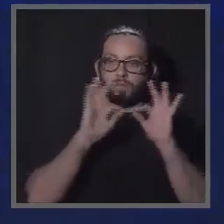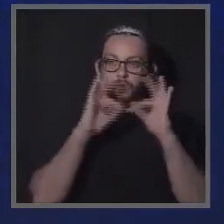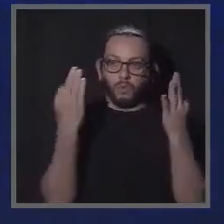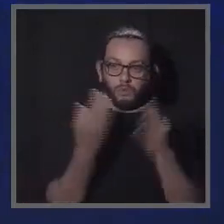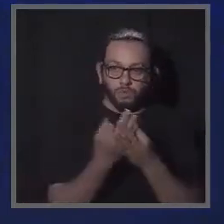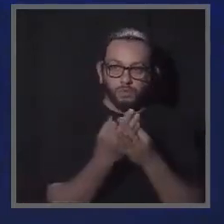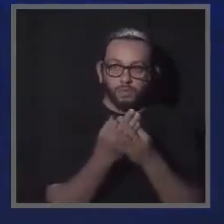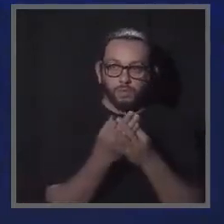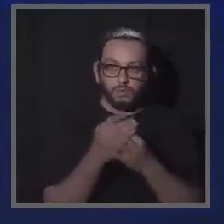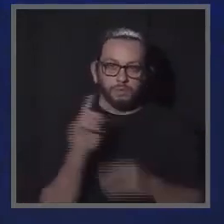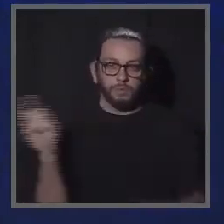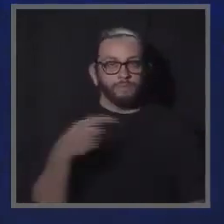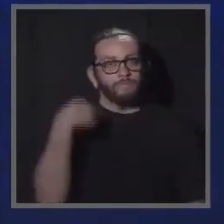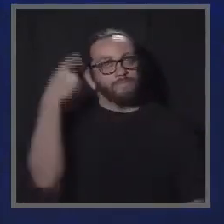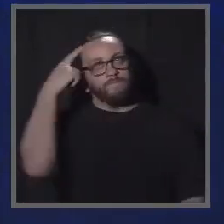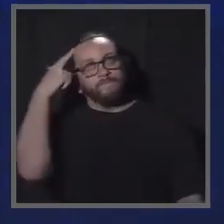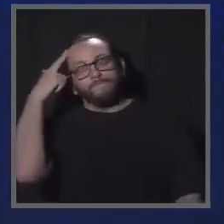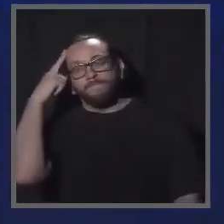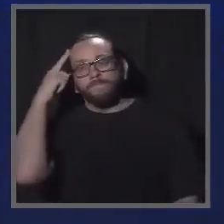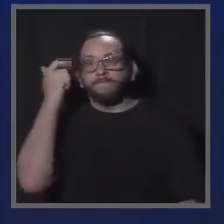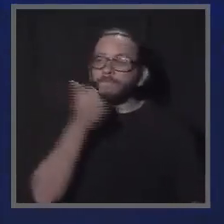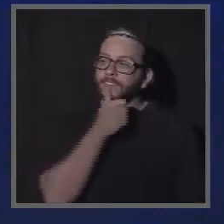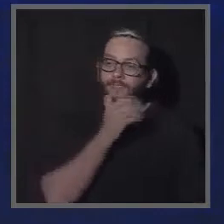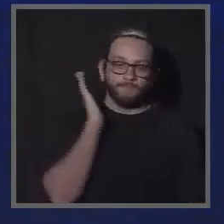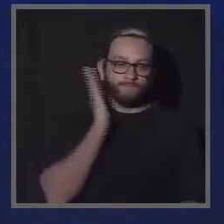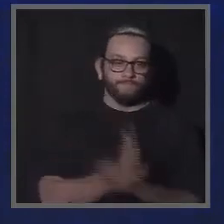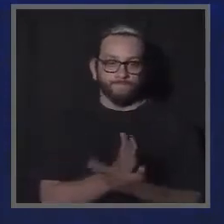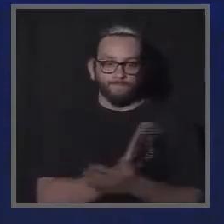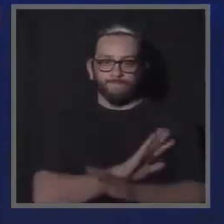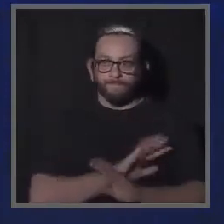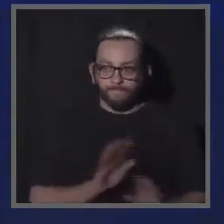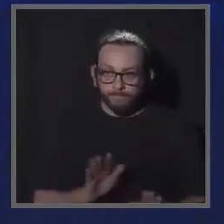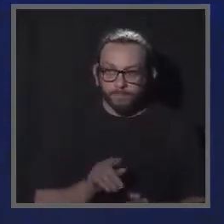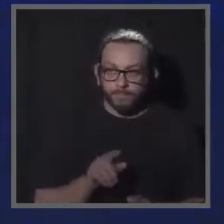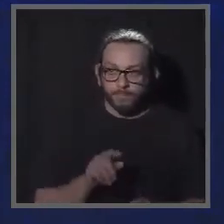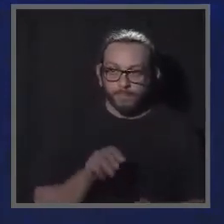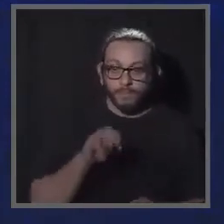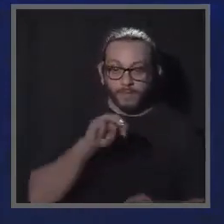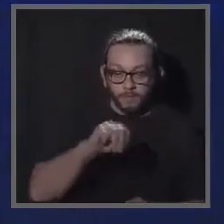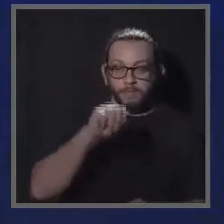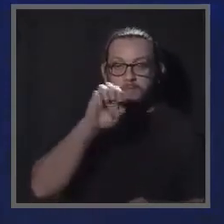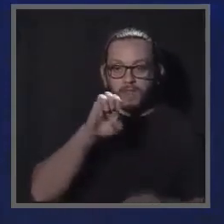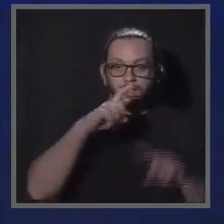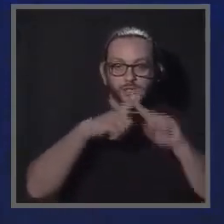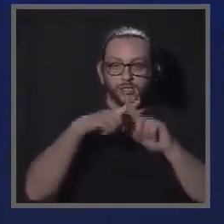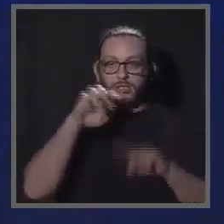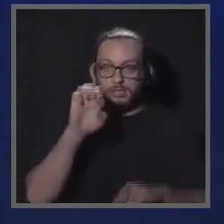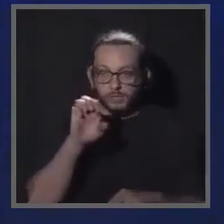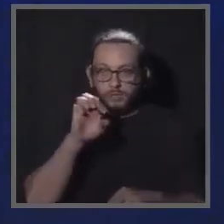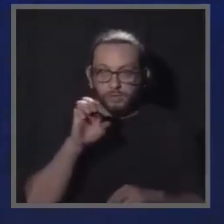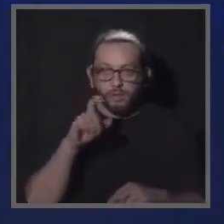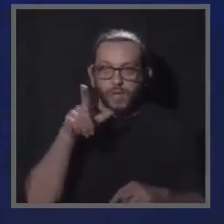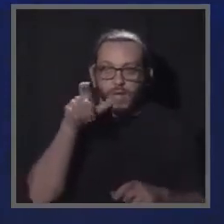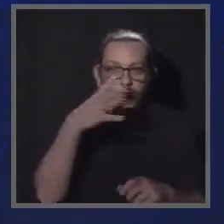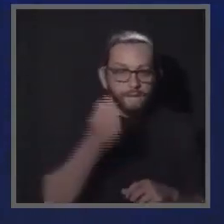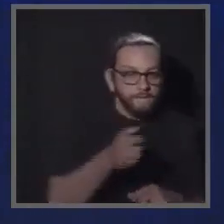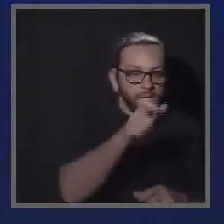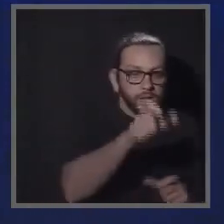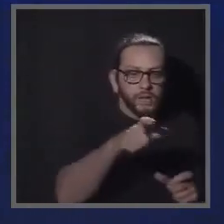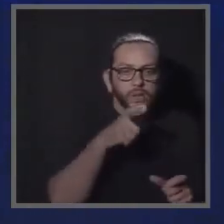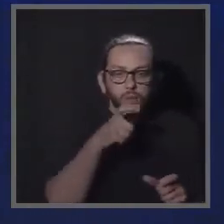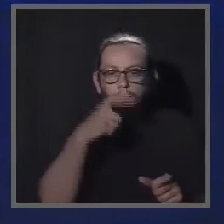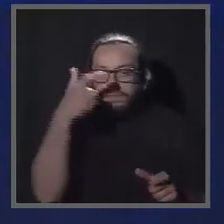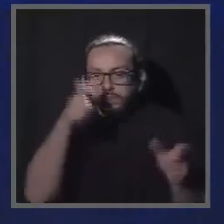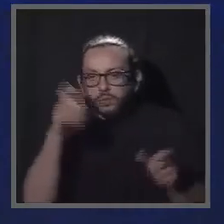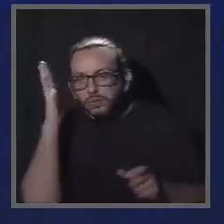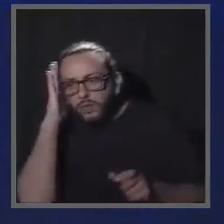define the whole of the production of this axis and also for instance, housing and welcoming